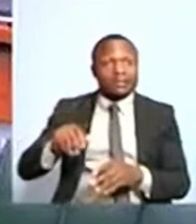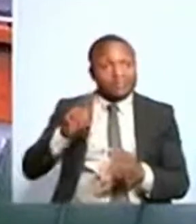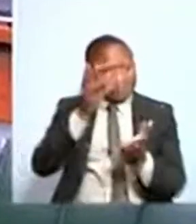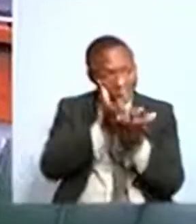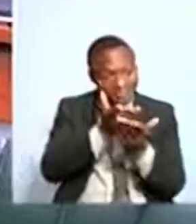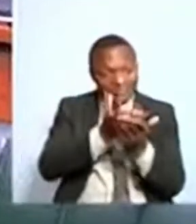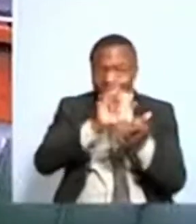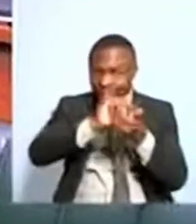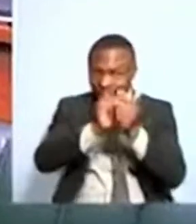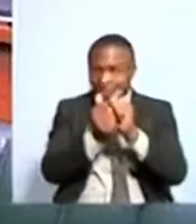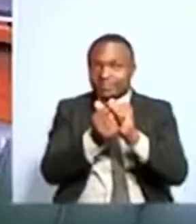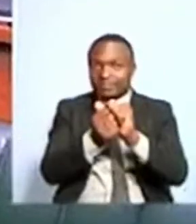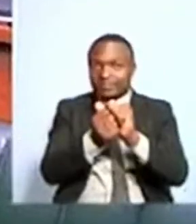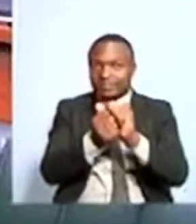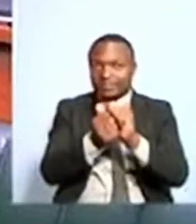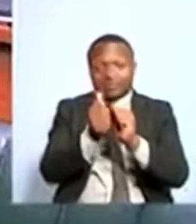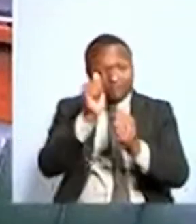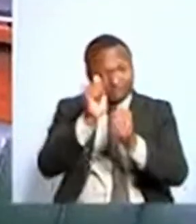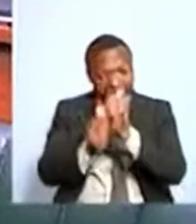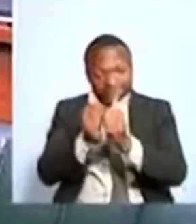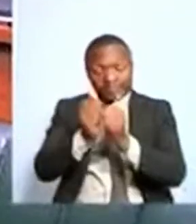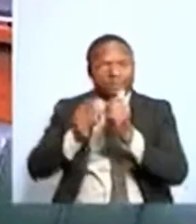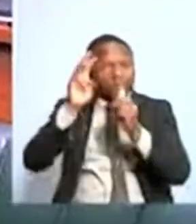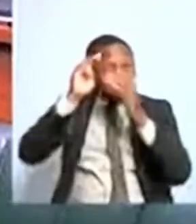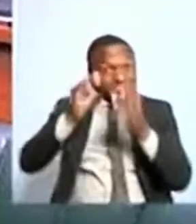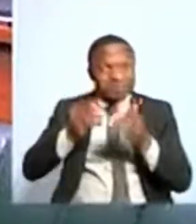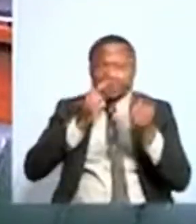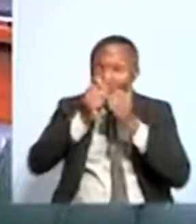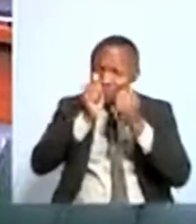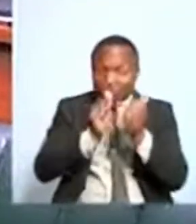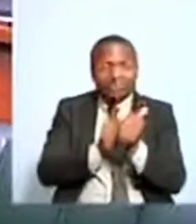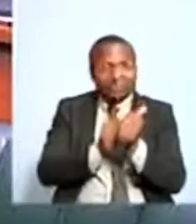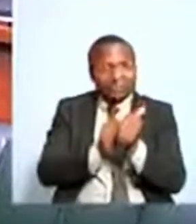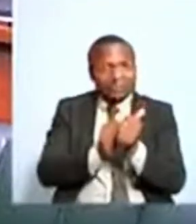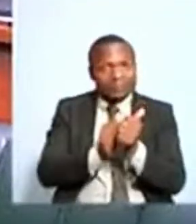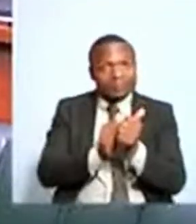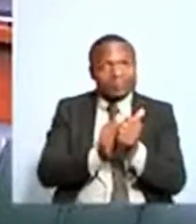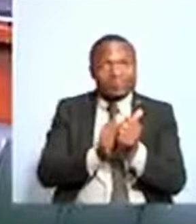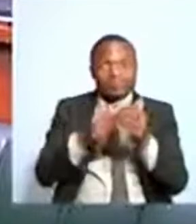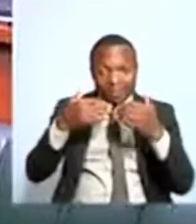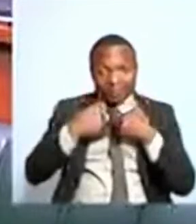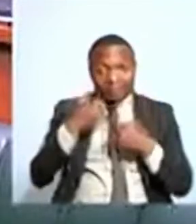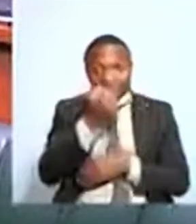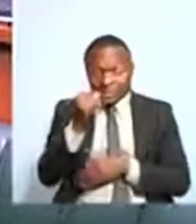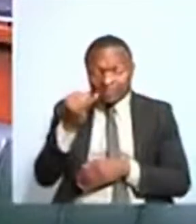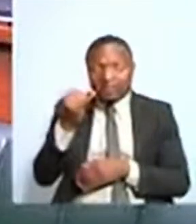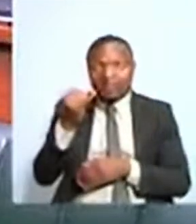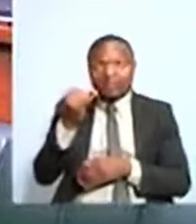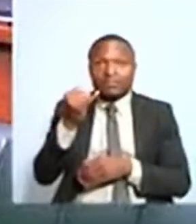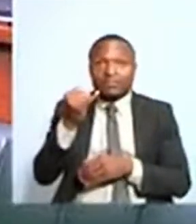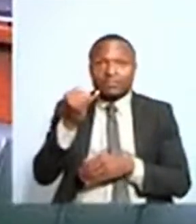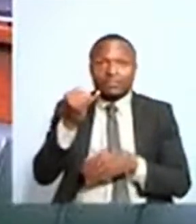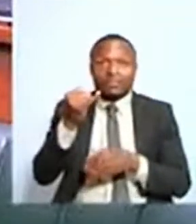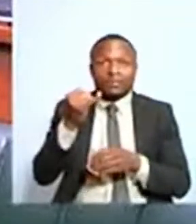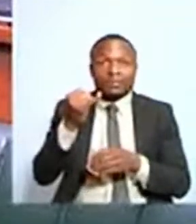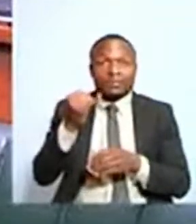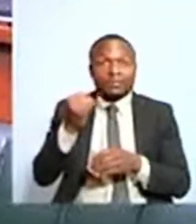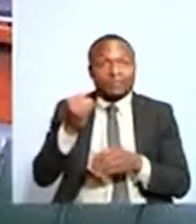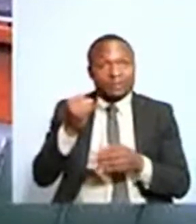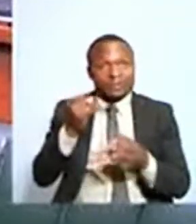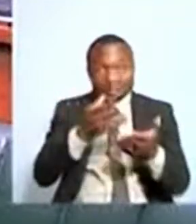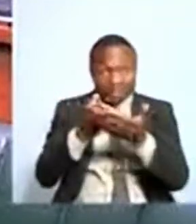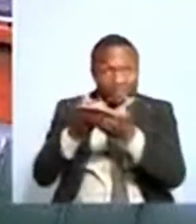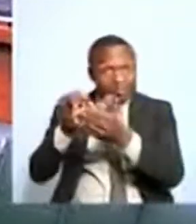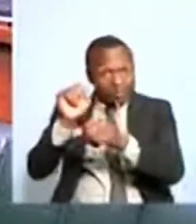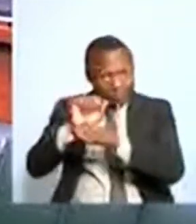proposed amendments, which the minister is speaking to, are issues on perpetual succession in